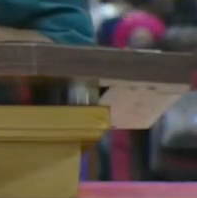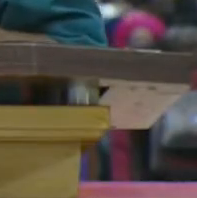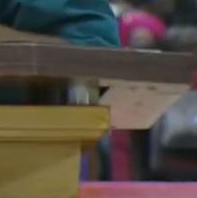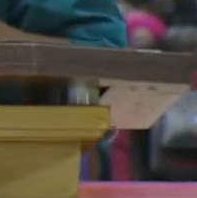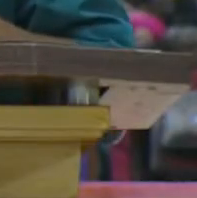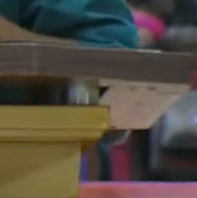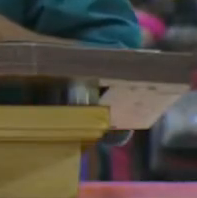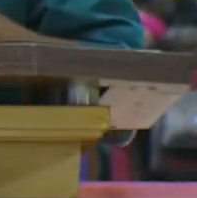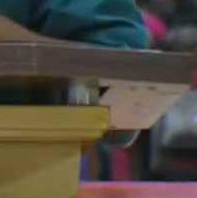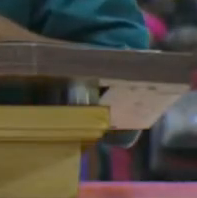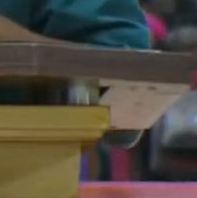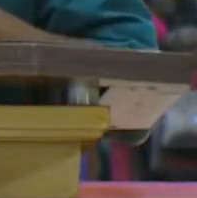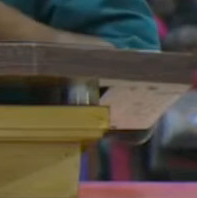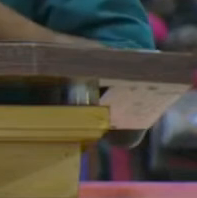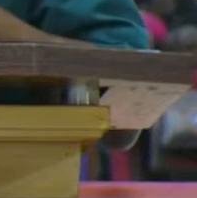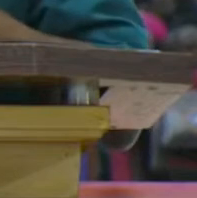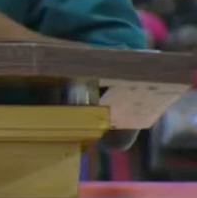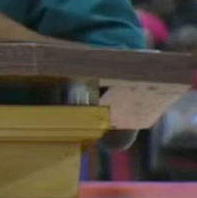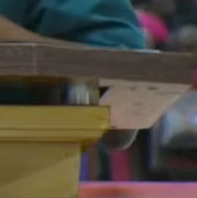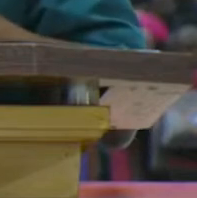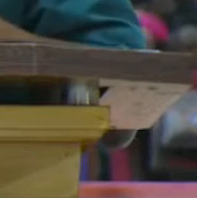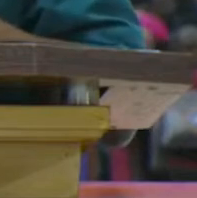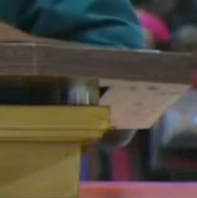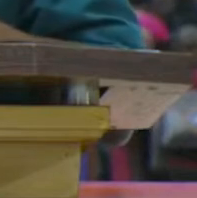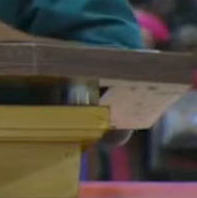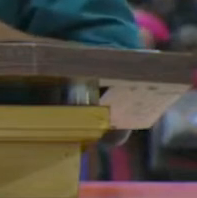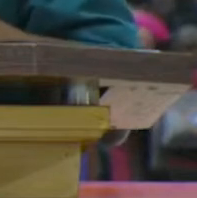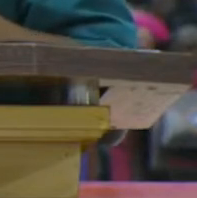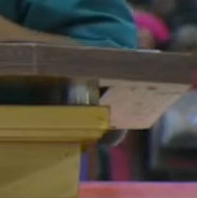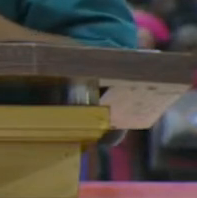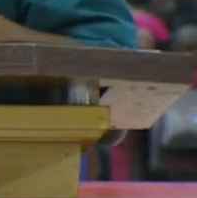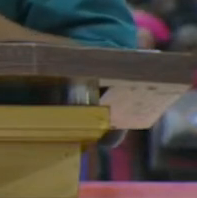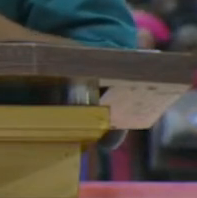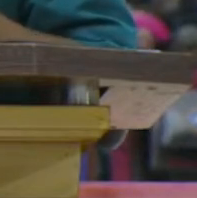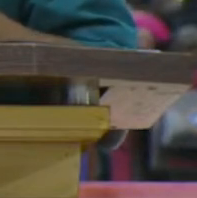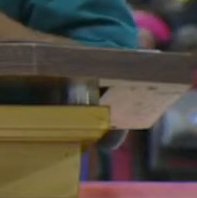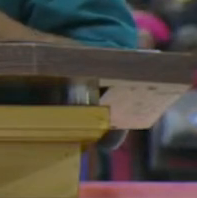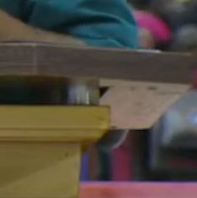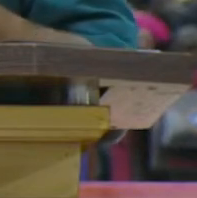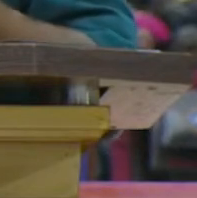know, the Bible says,